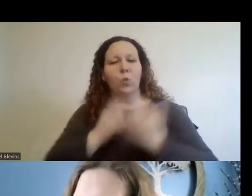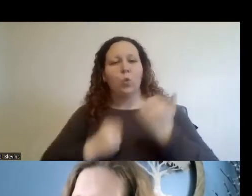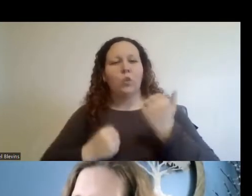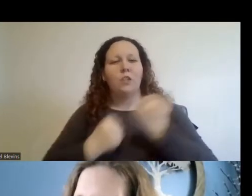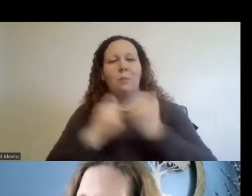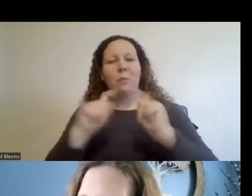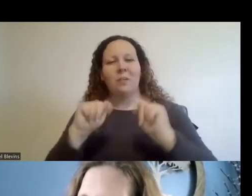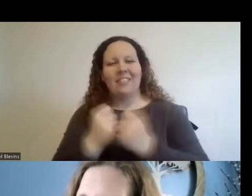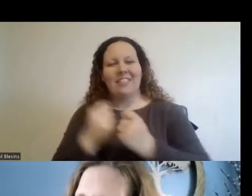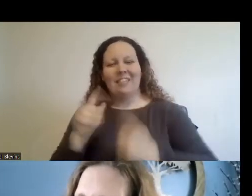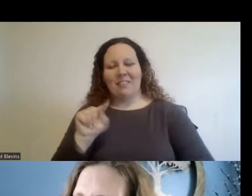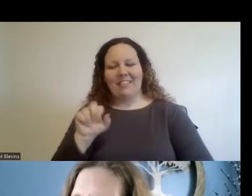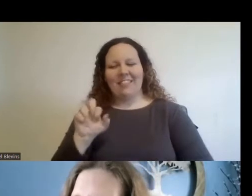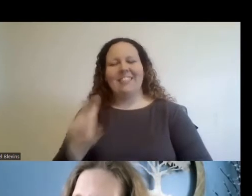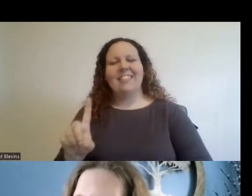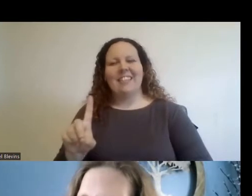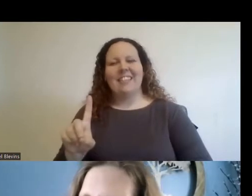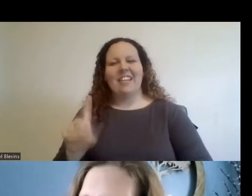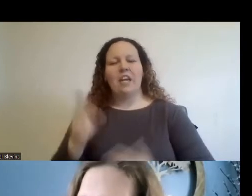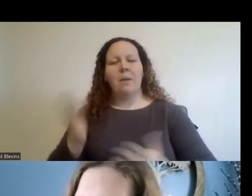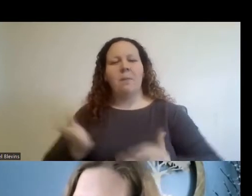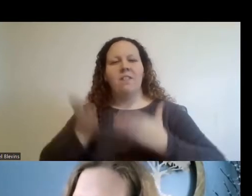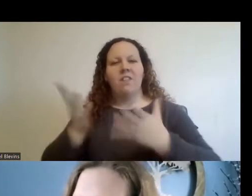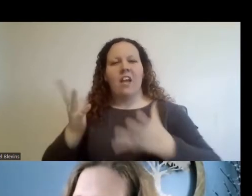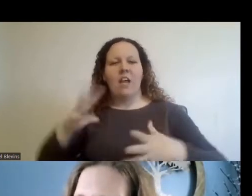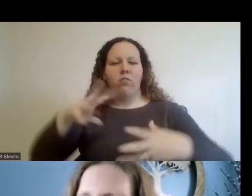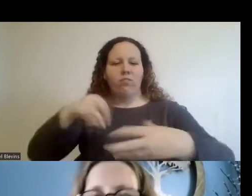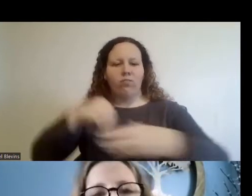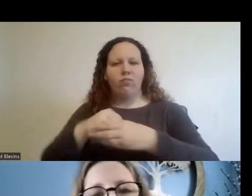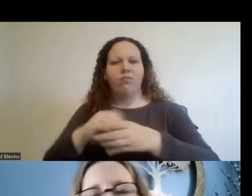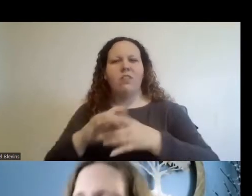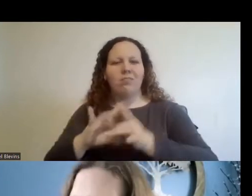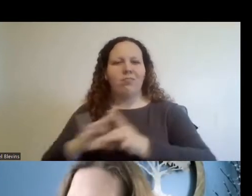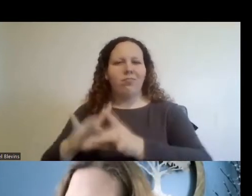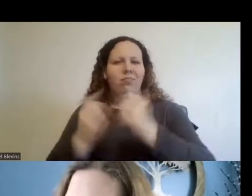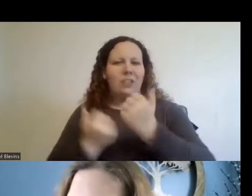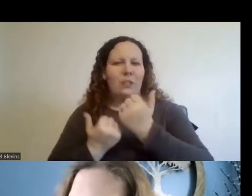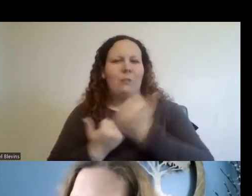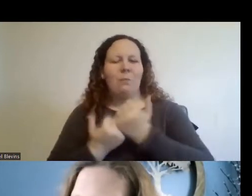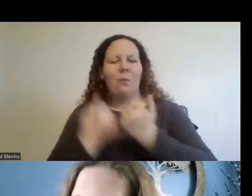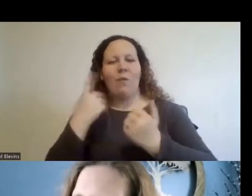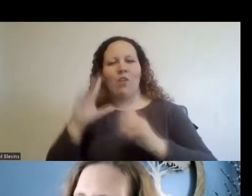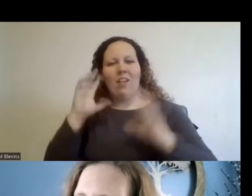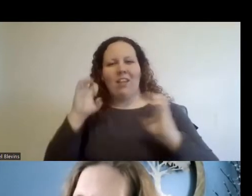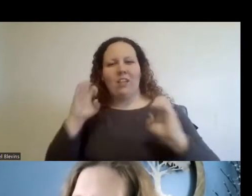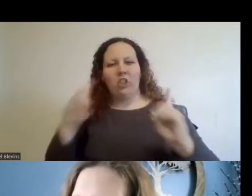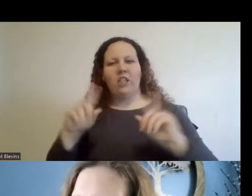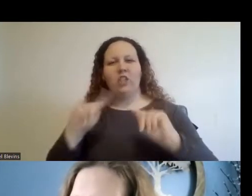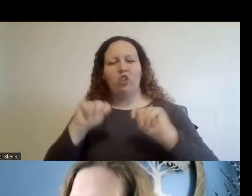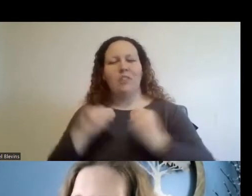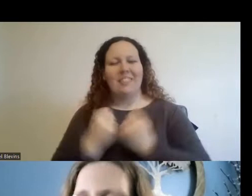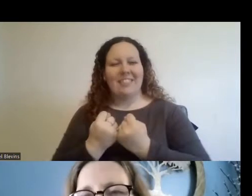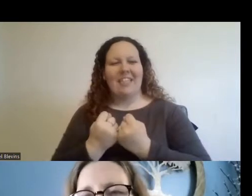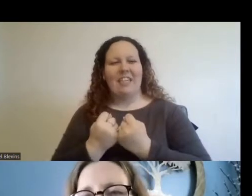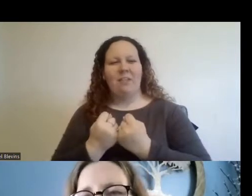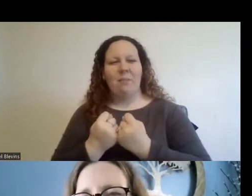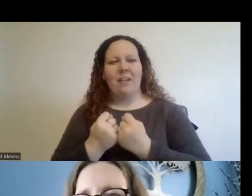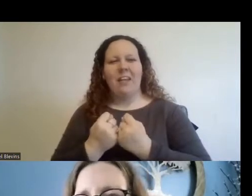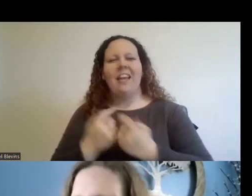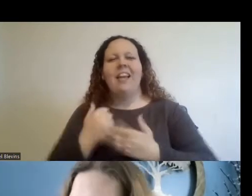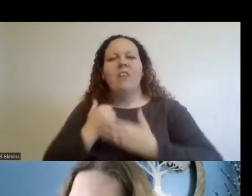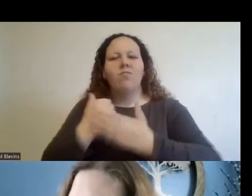TSD, which provides collaborative support for the educational team in meeting the needs of